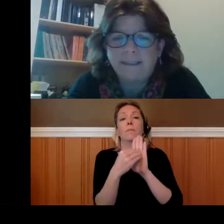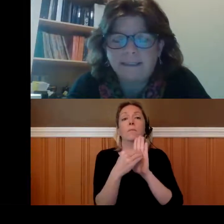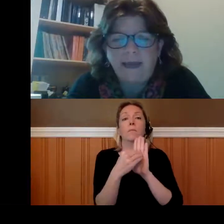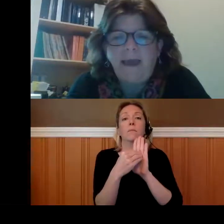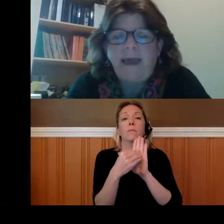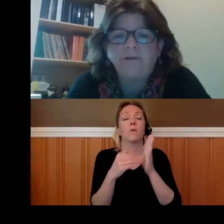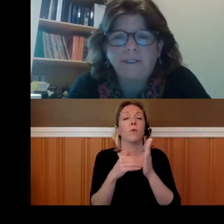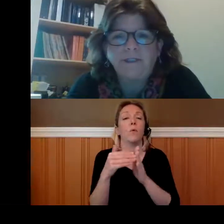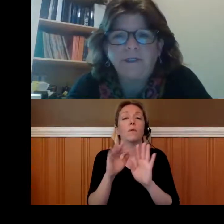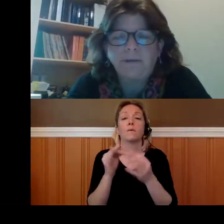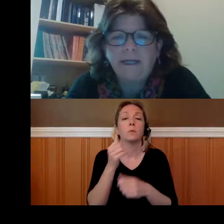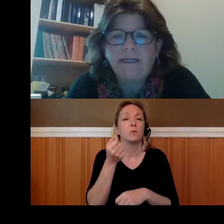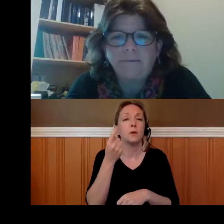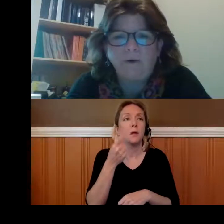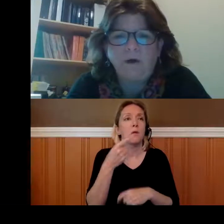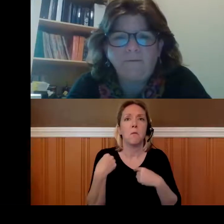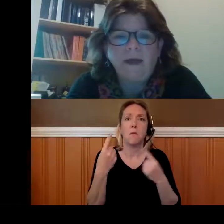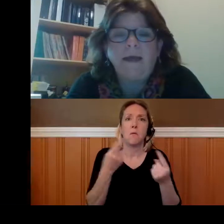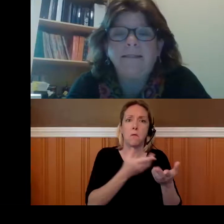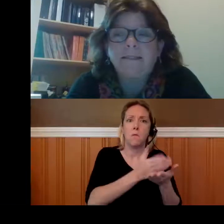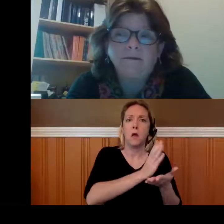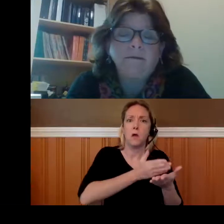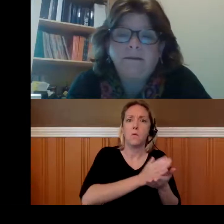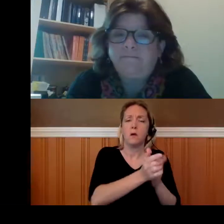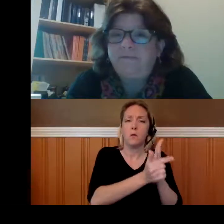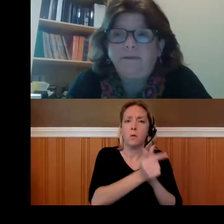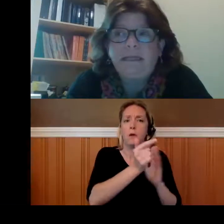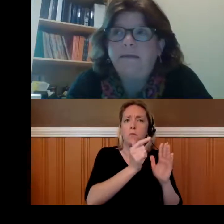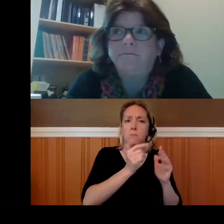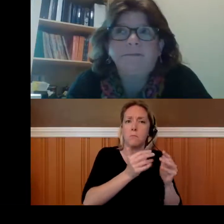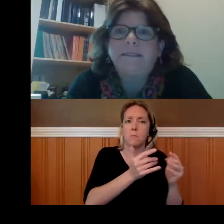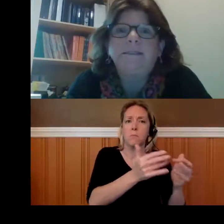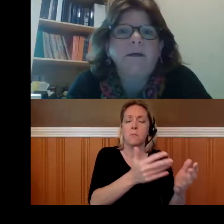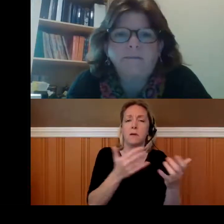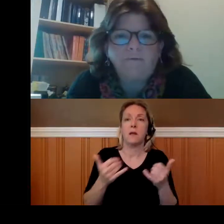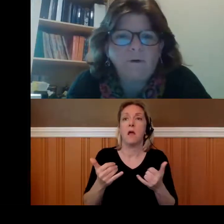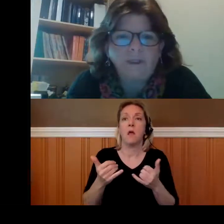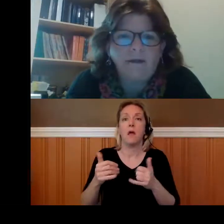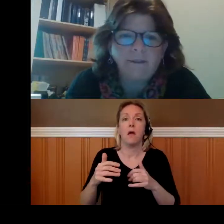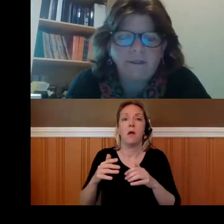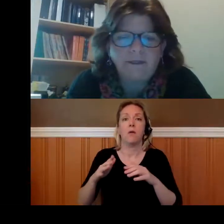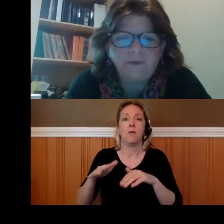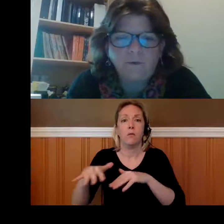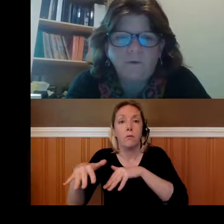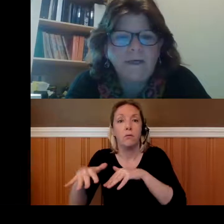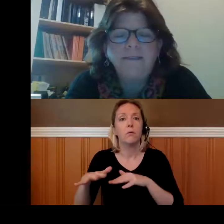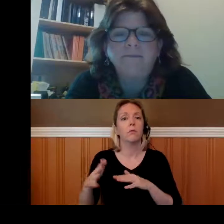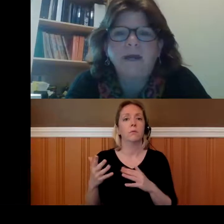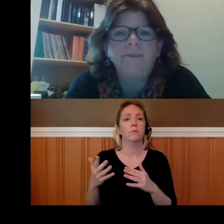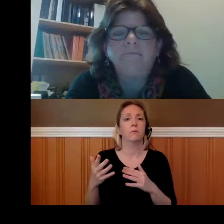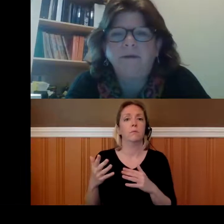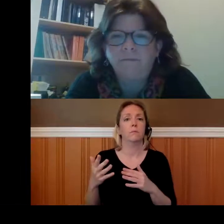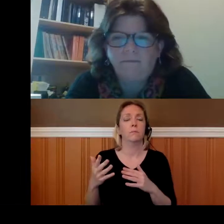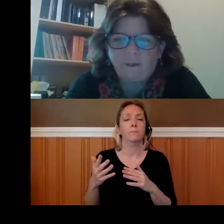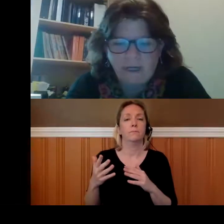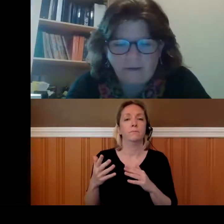this, and transition planning is put off until 6 months before a child is going to leave school, sometimes the